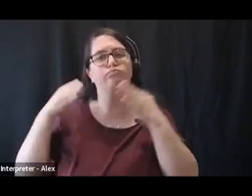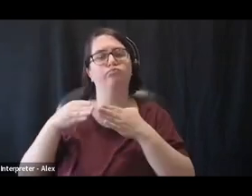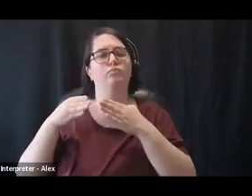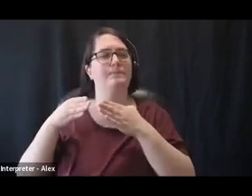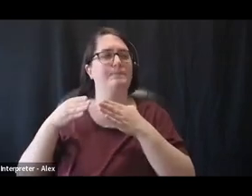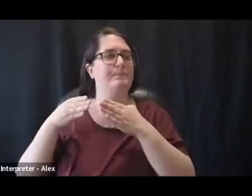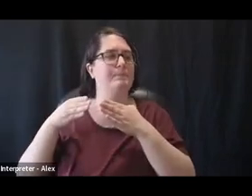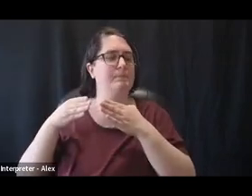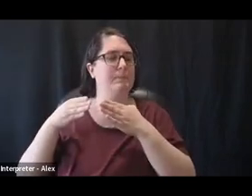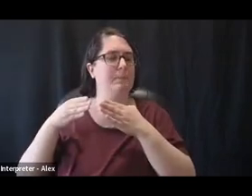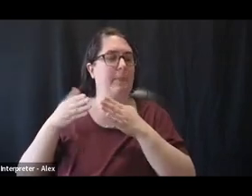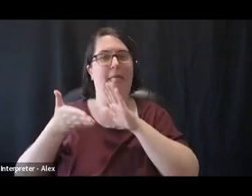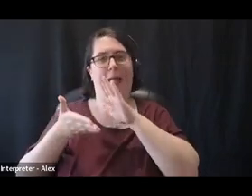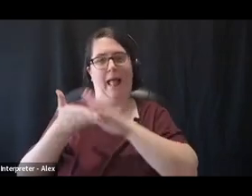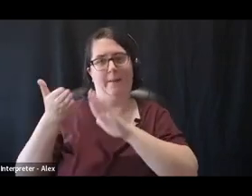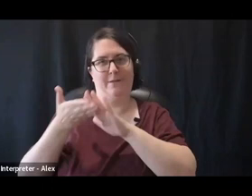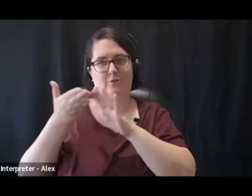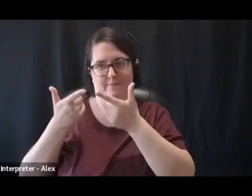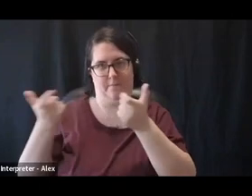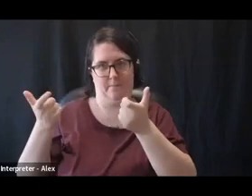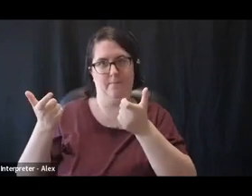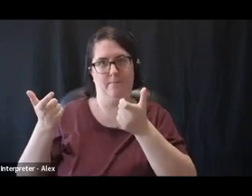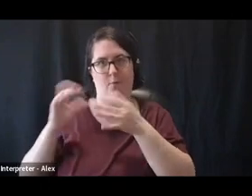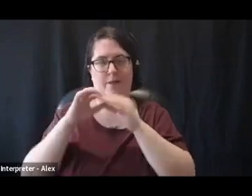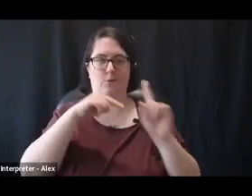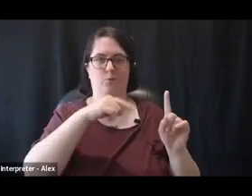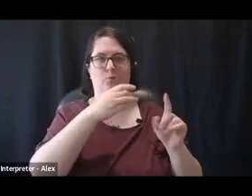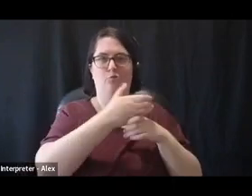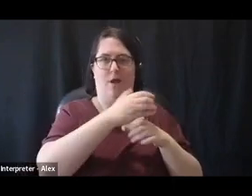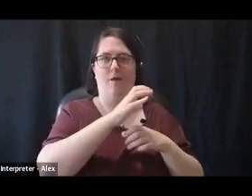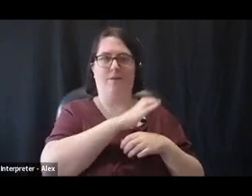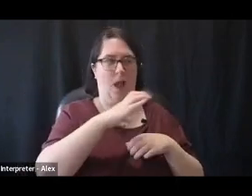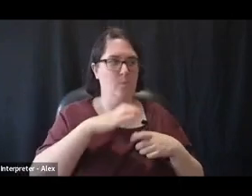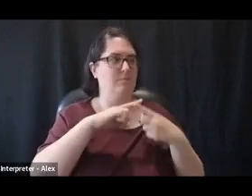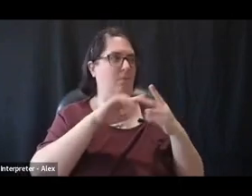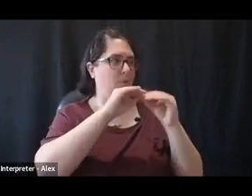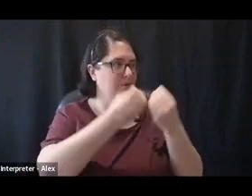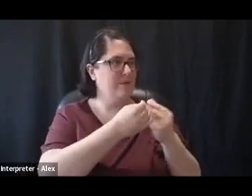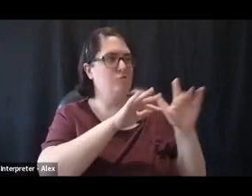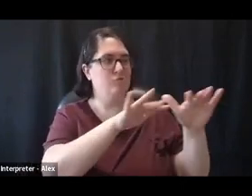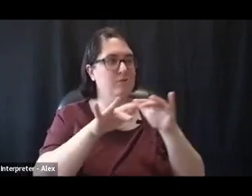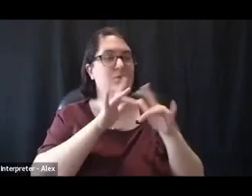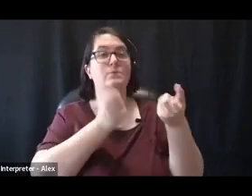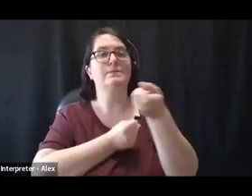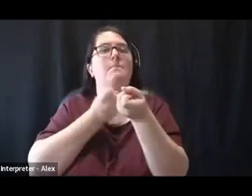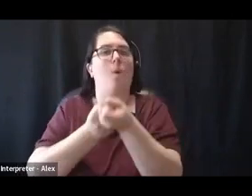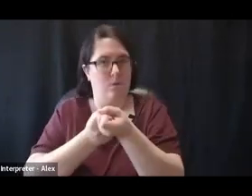on the administrative side of craft councils and organizations in order to